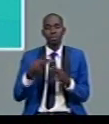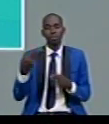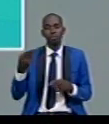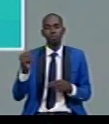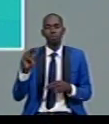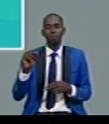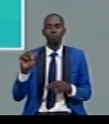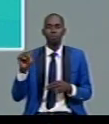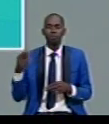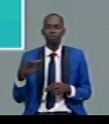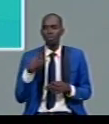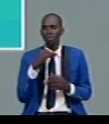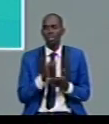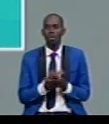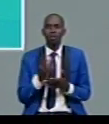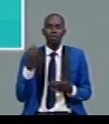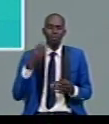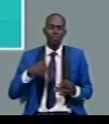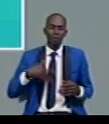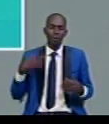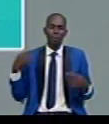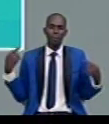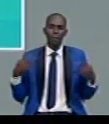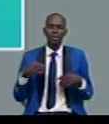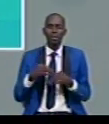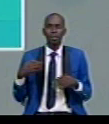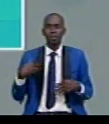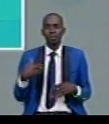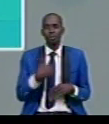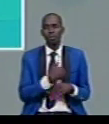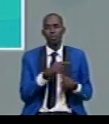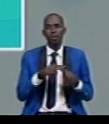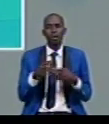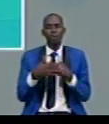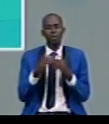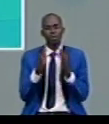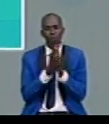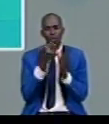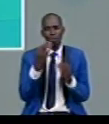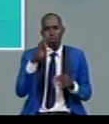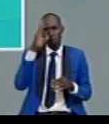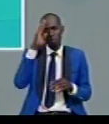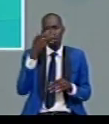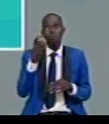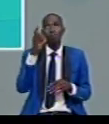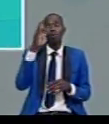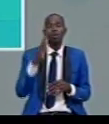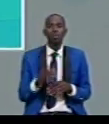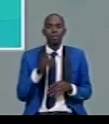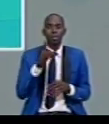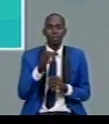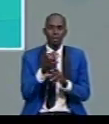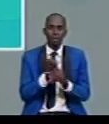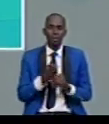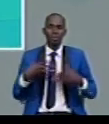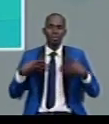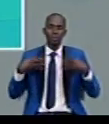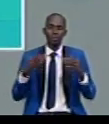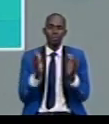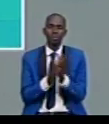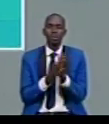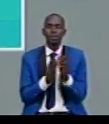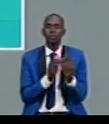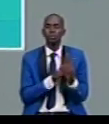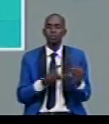feeling pain in my breast, but after the prayer of the man of God, I received my healing. Praise the Lord.